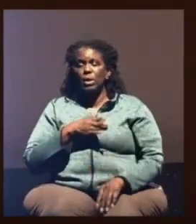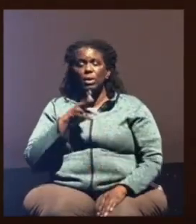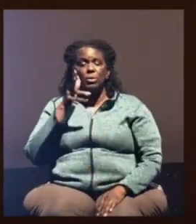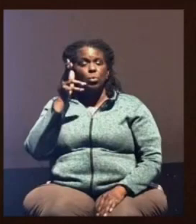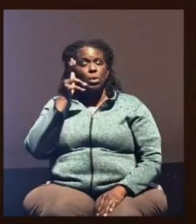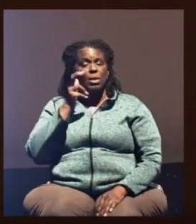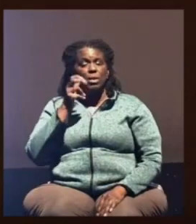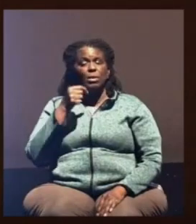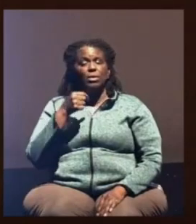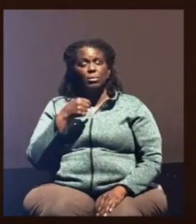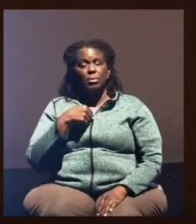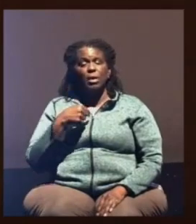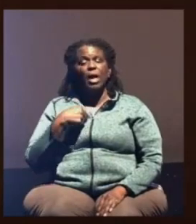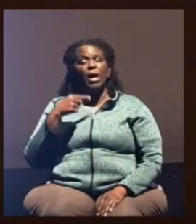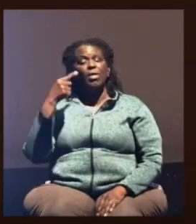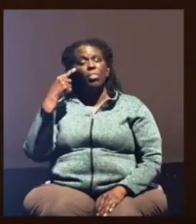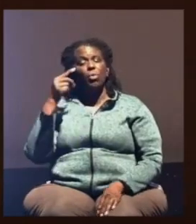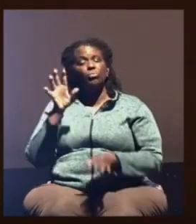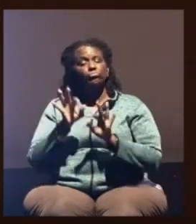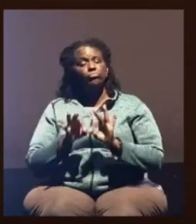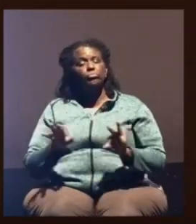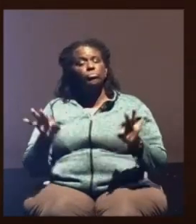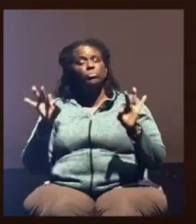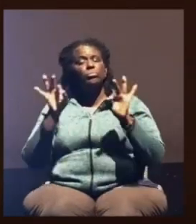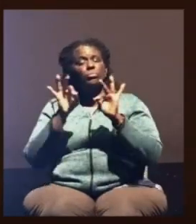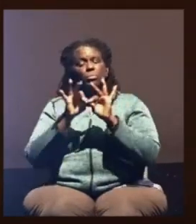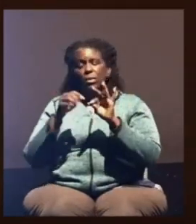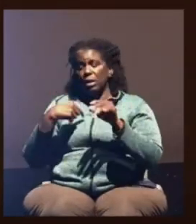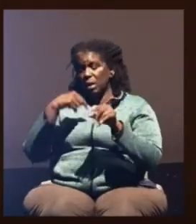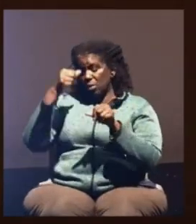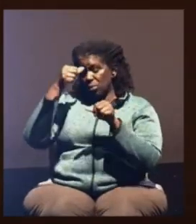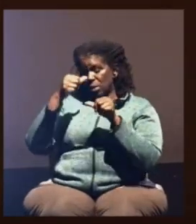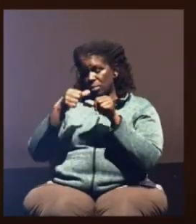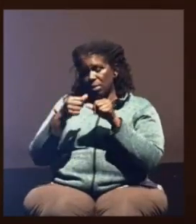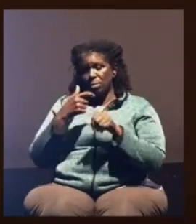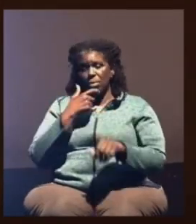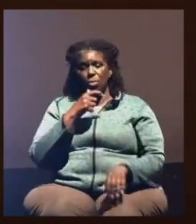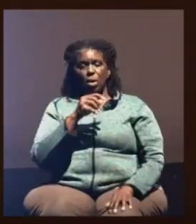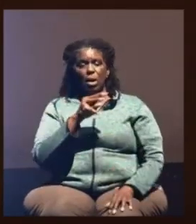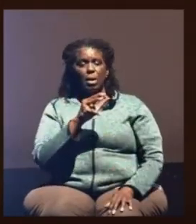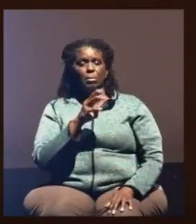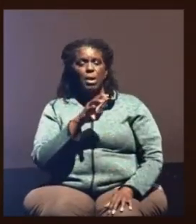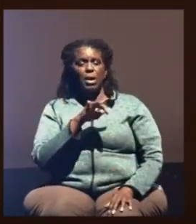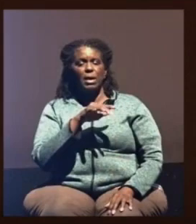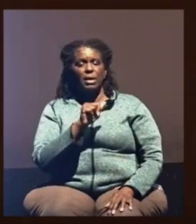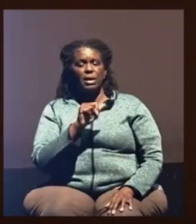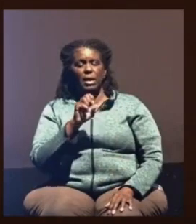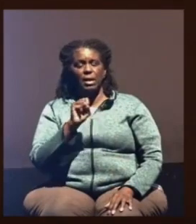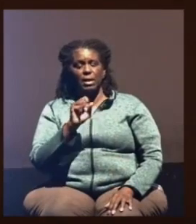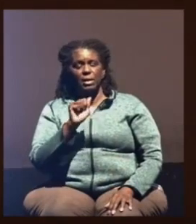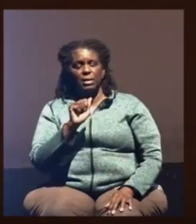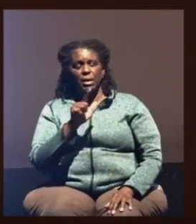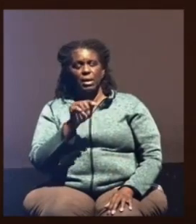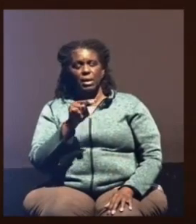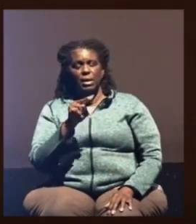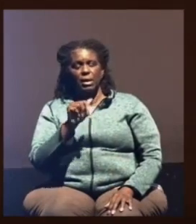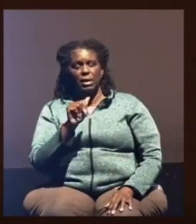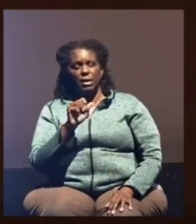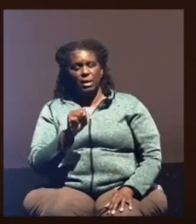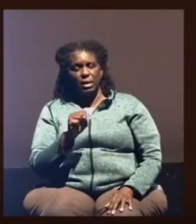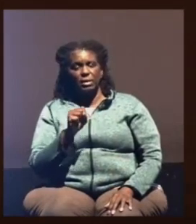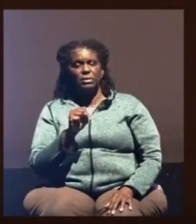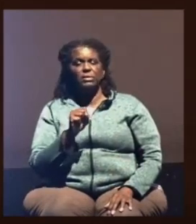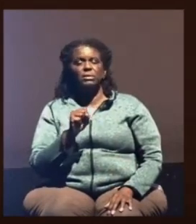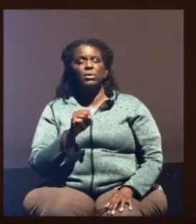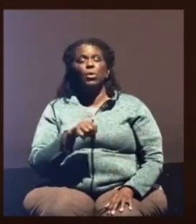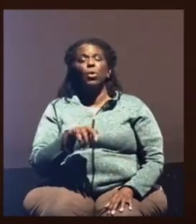what I thought was super important. I remember watching Maria Elena Salinas broadcasting in Noticiero Univision,